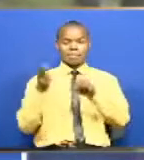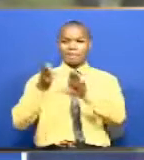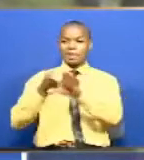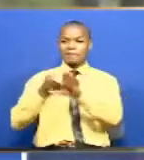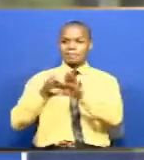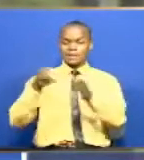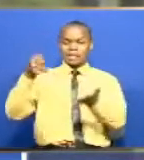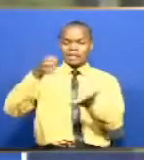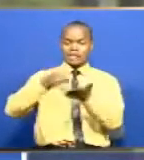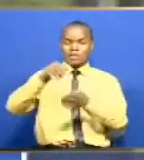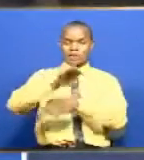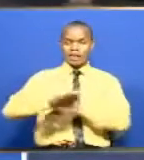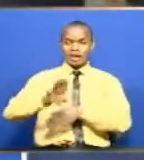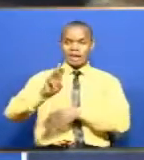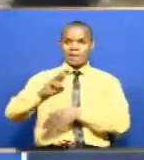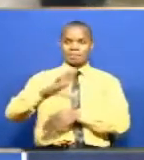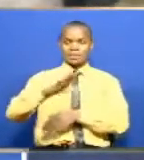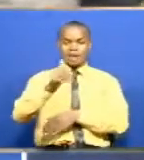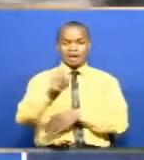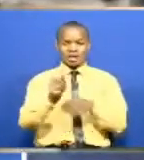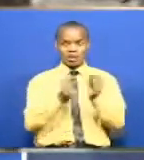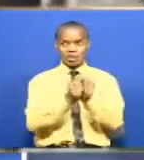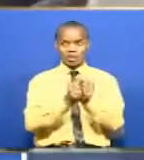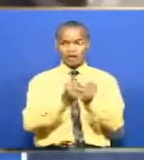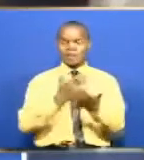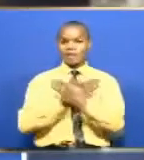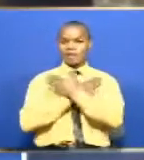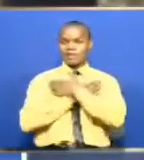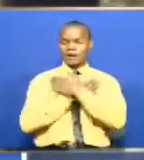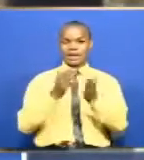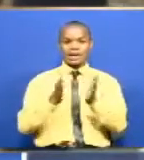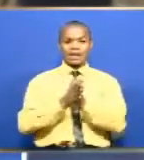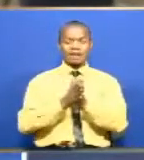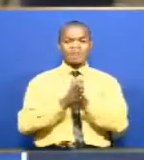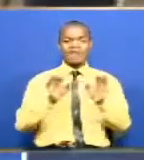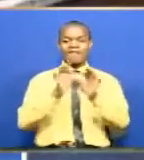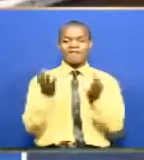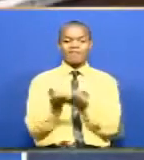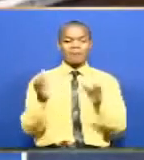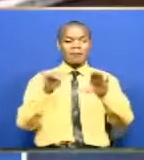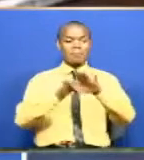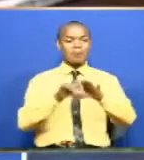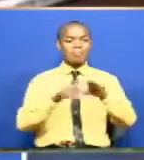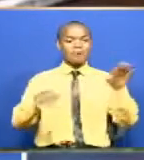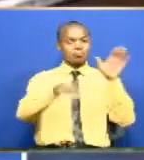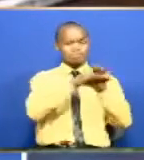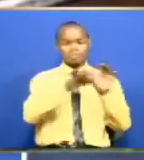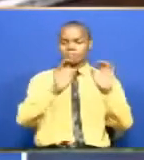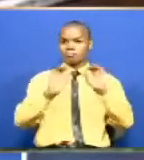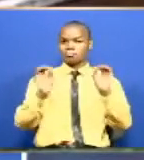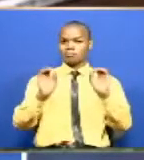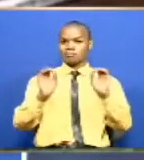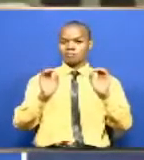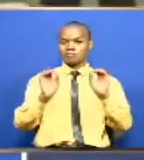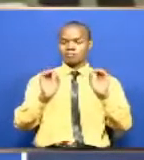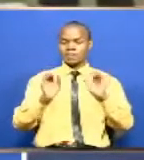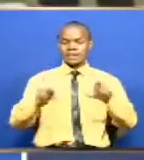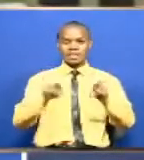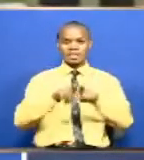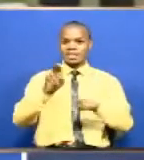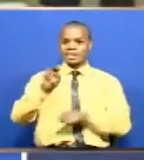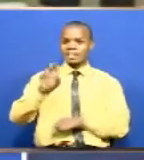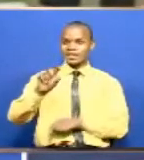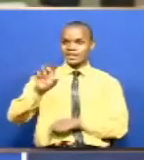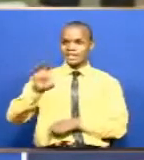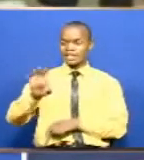member of county assembly, with friends and relatives locked out. A week ago, Ernest Ndege Opwondo had been